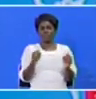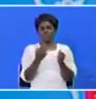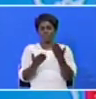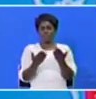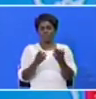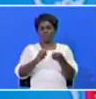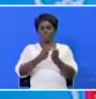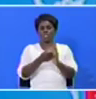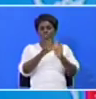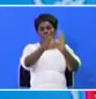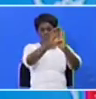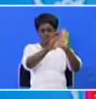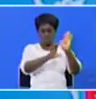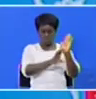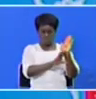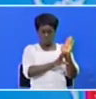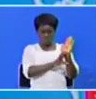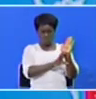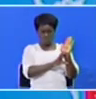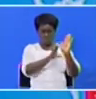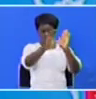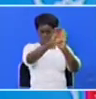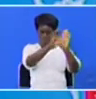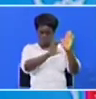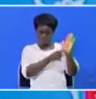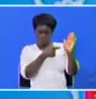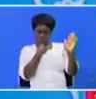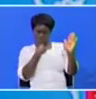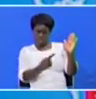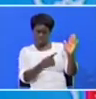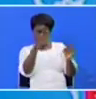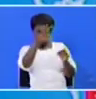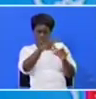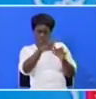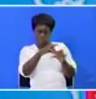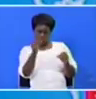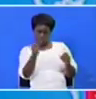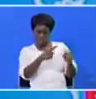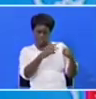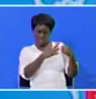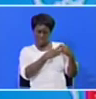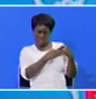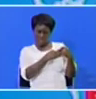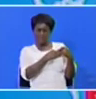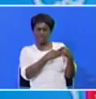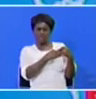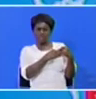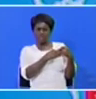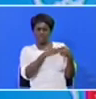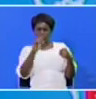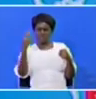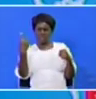constitution. So as long as the constitution says the election shall be held on the first